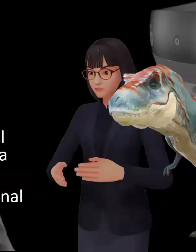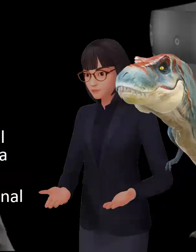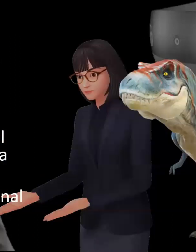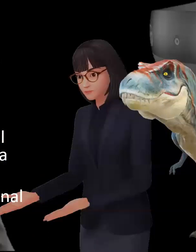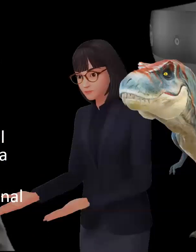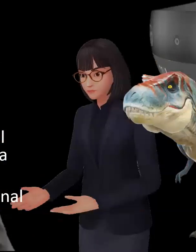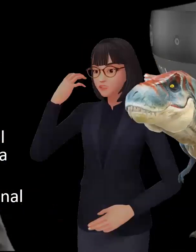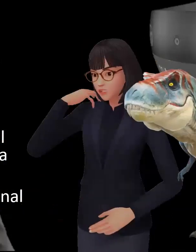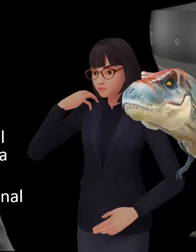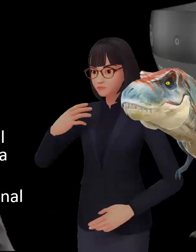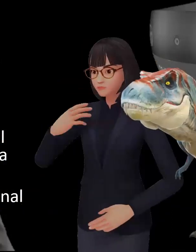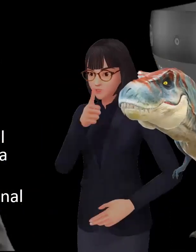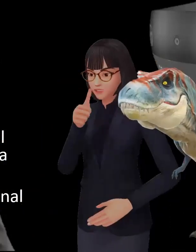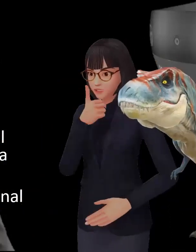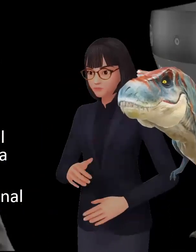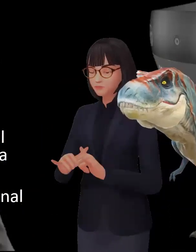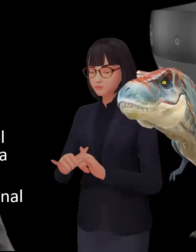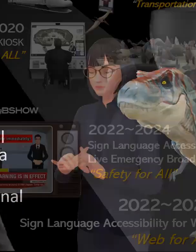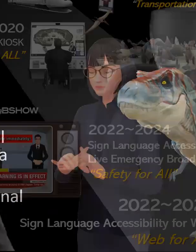with the proper information accessibility.